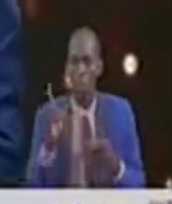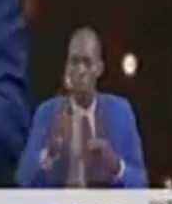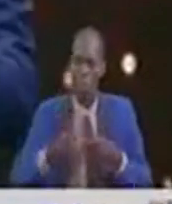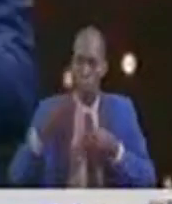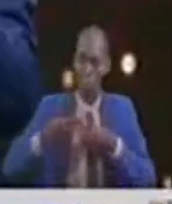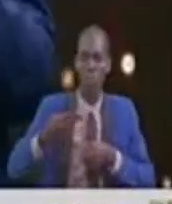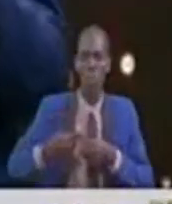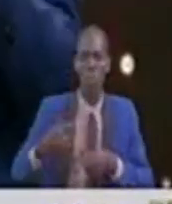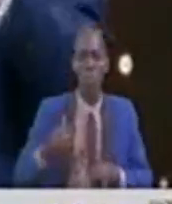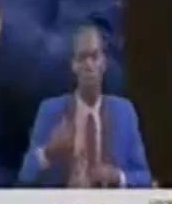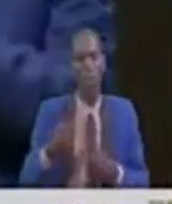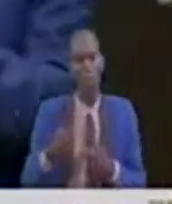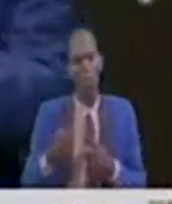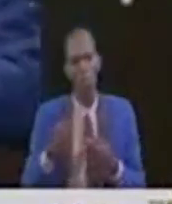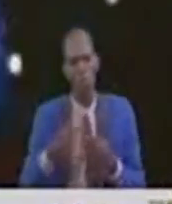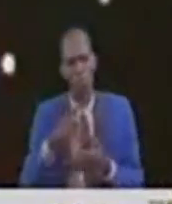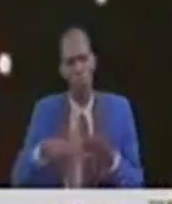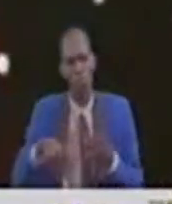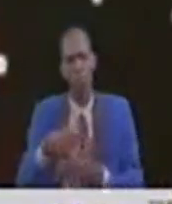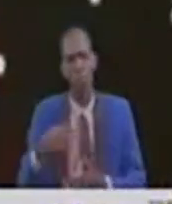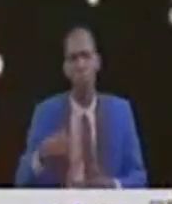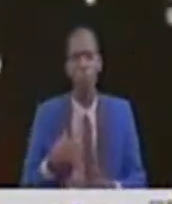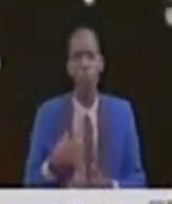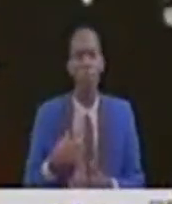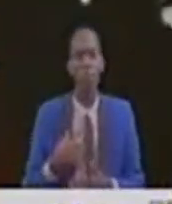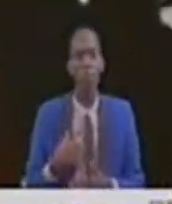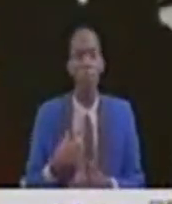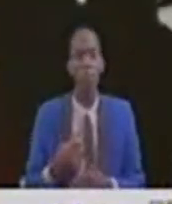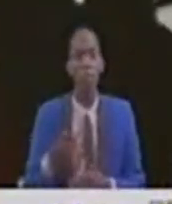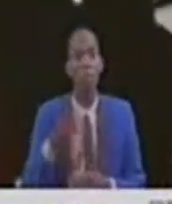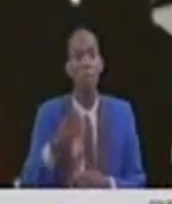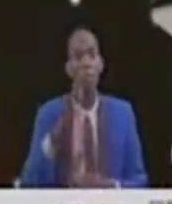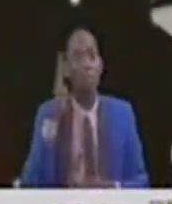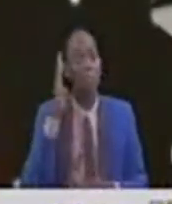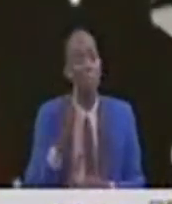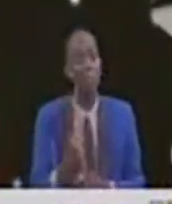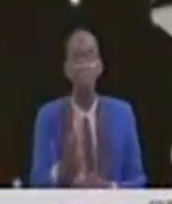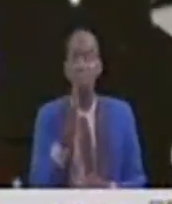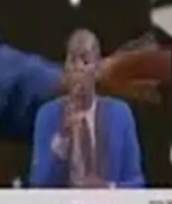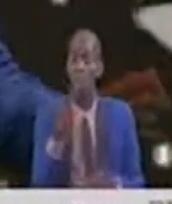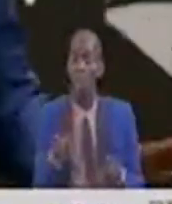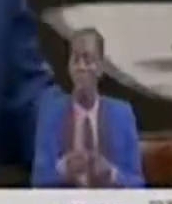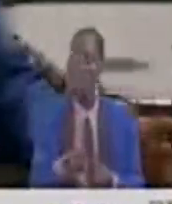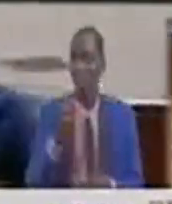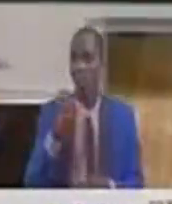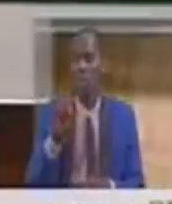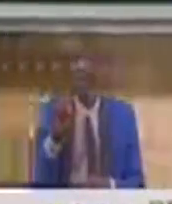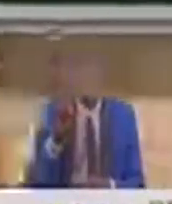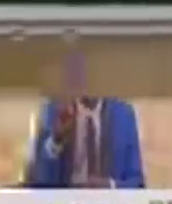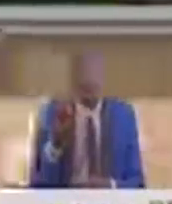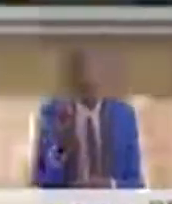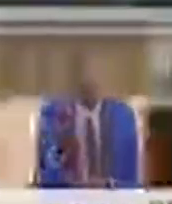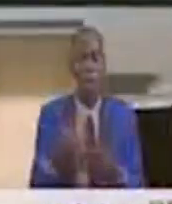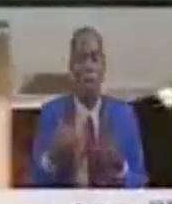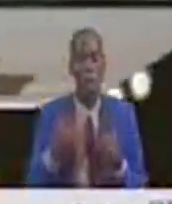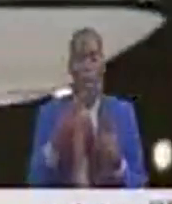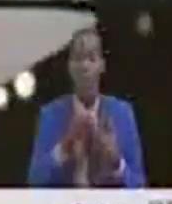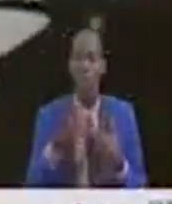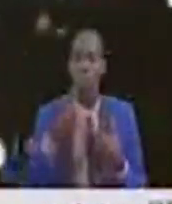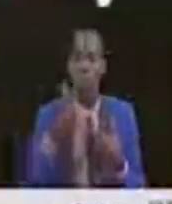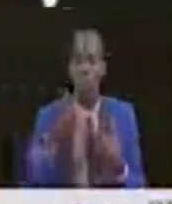watching over me. I don't allow you to watch over me. You'll be like Esau, that had nobody